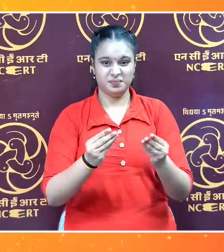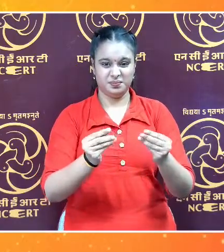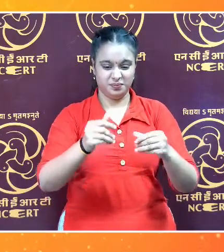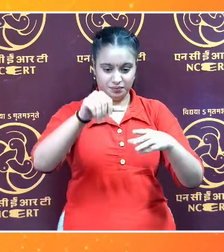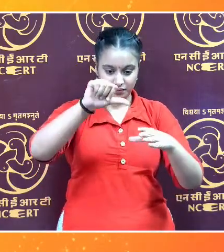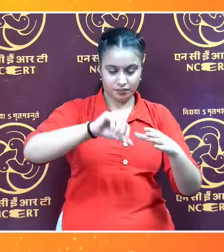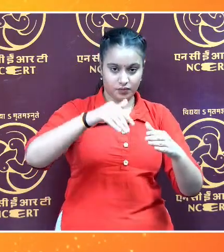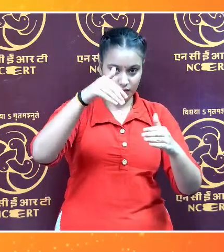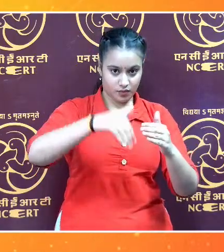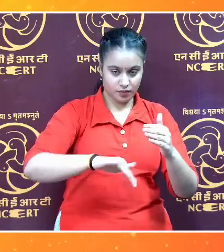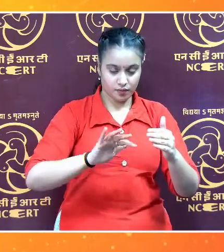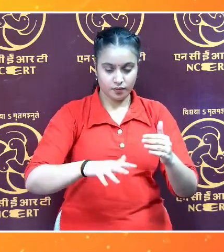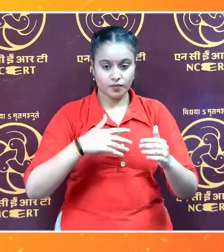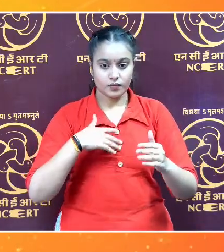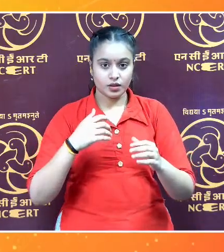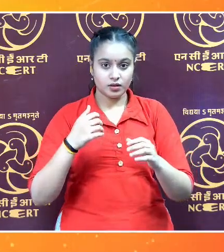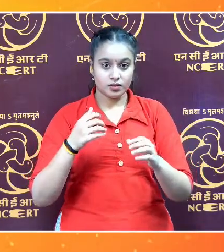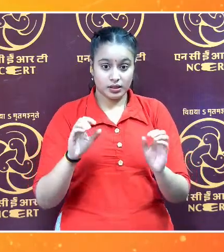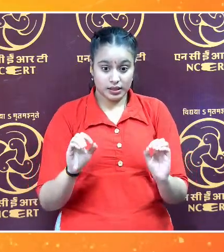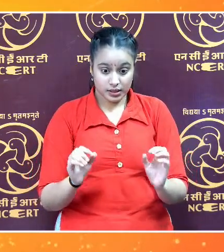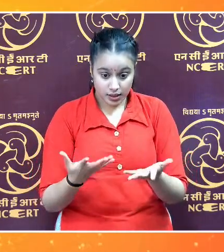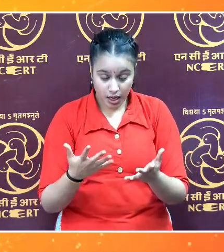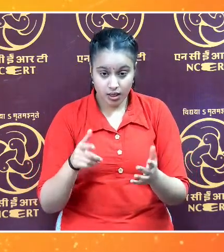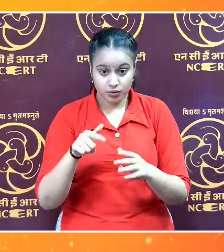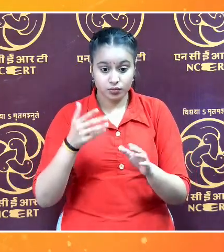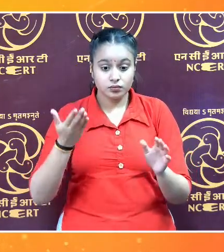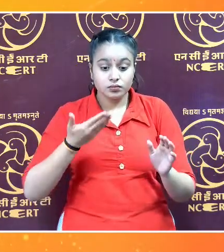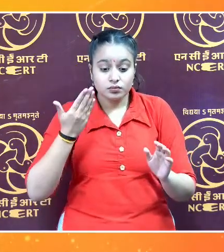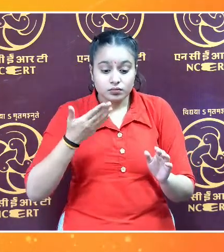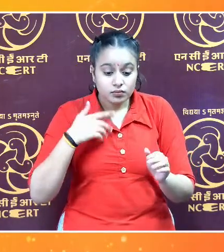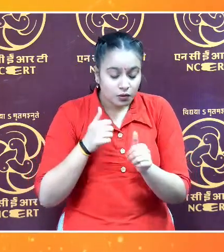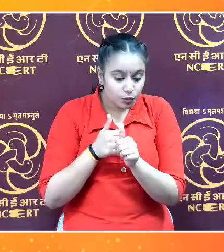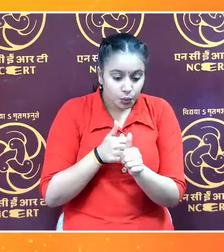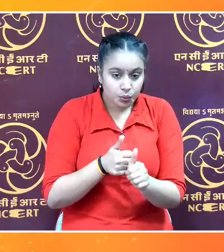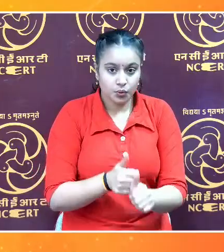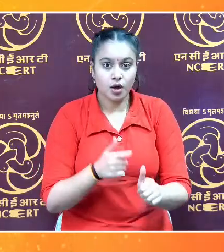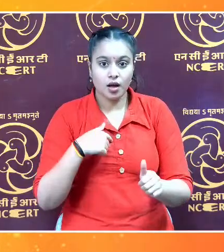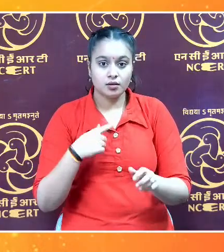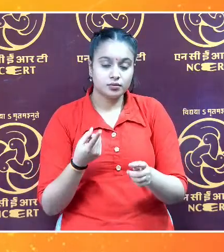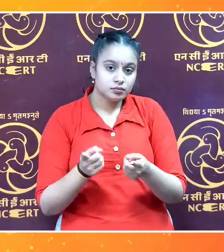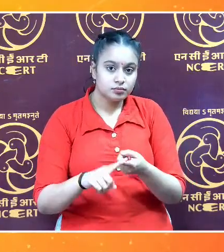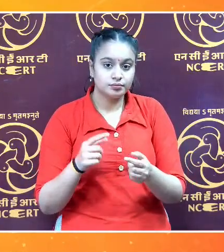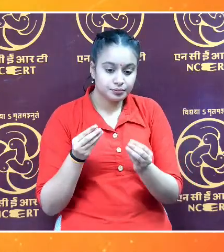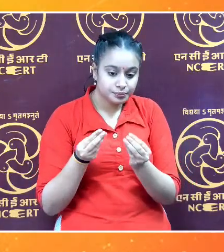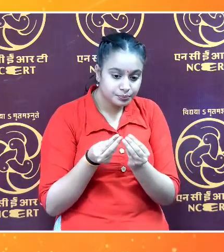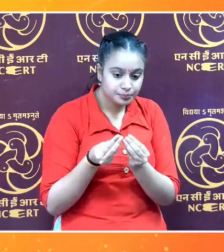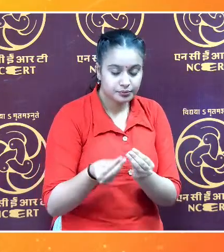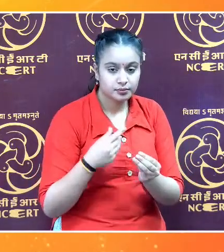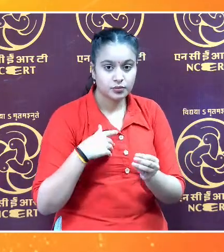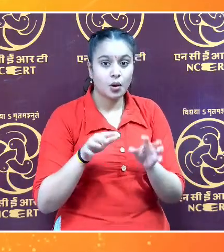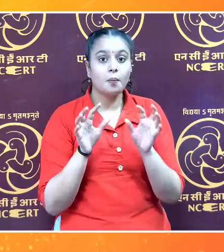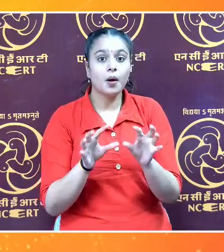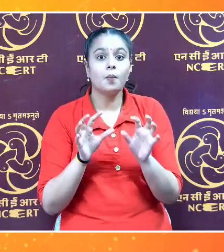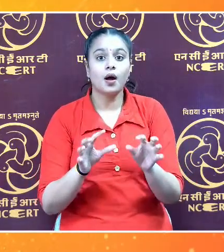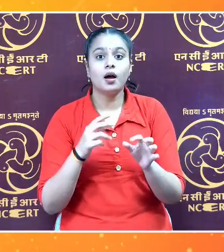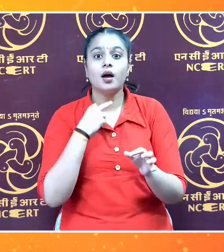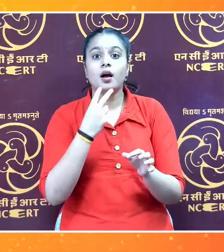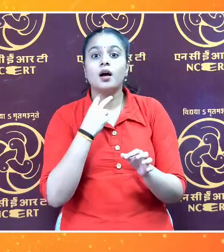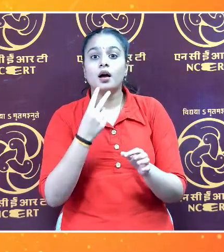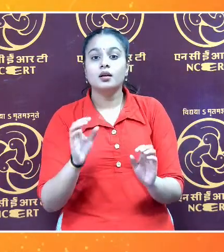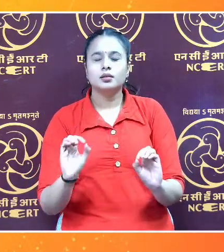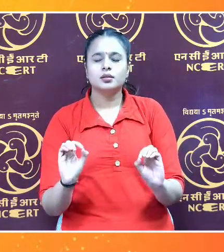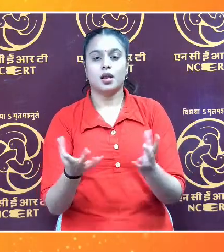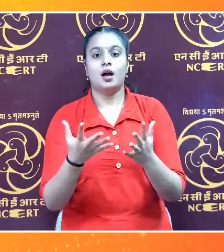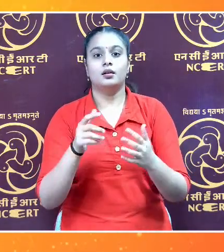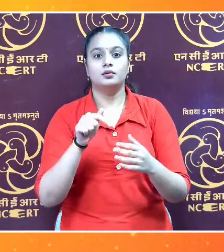pit and then he felt his scent, he followed the scent and went near the pit and started barking. Now this is the only way